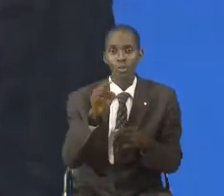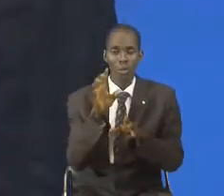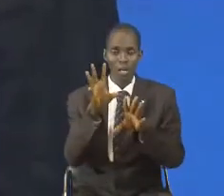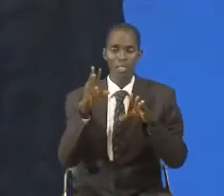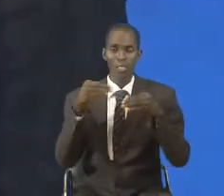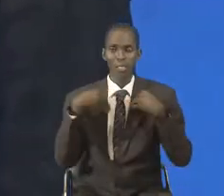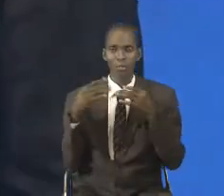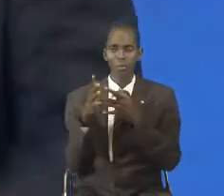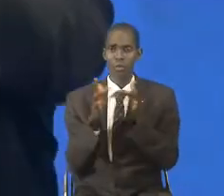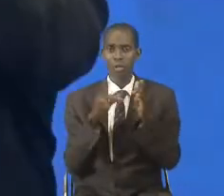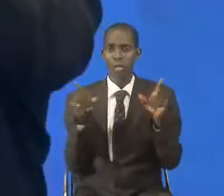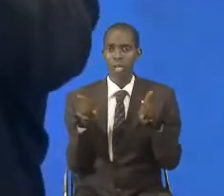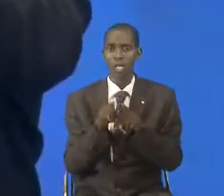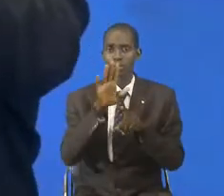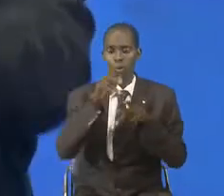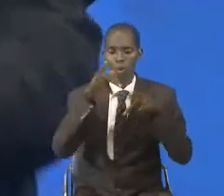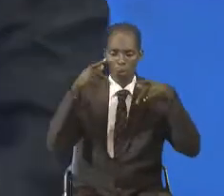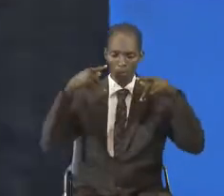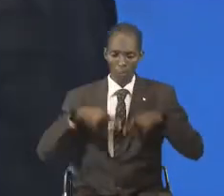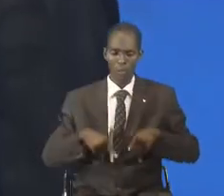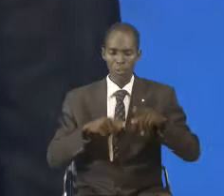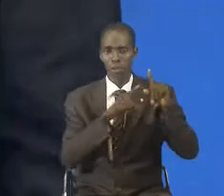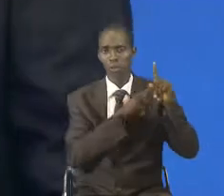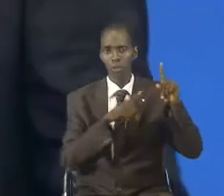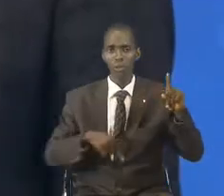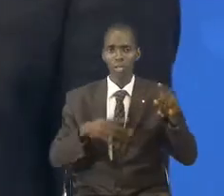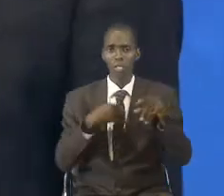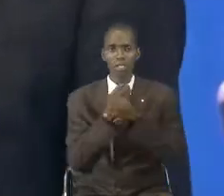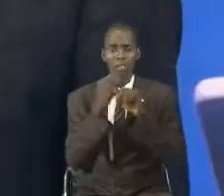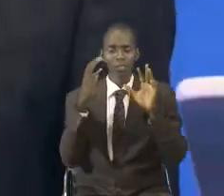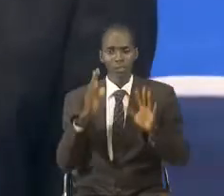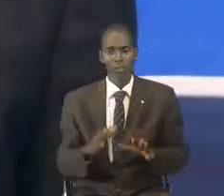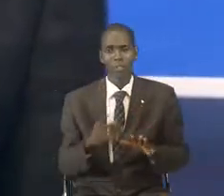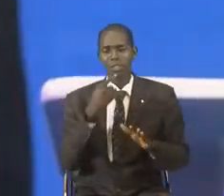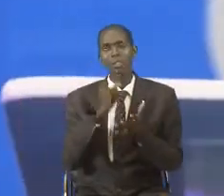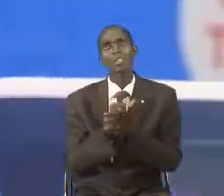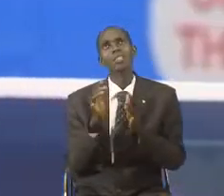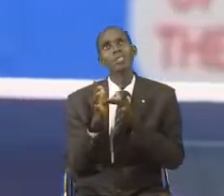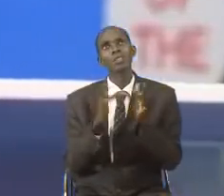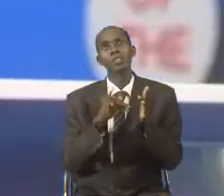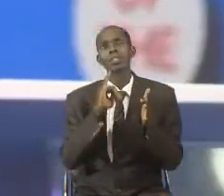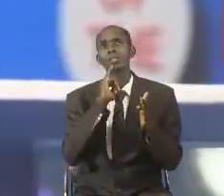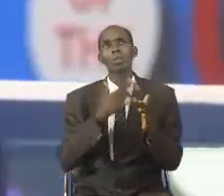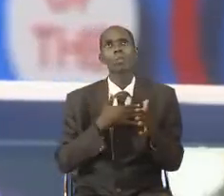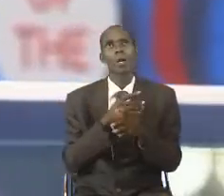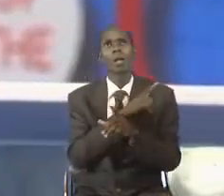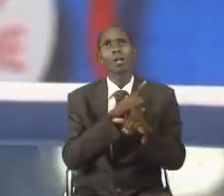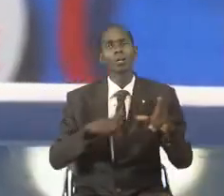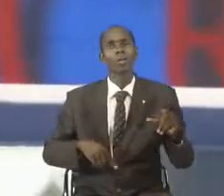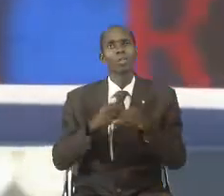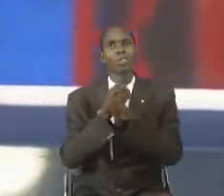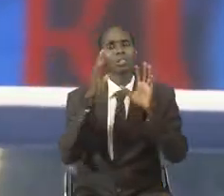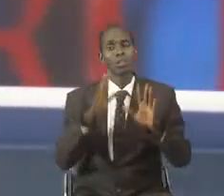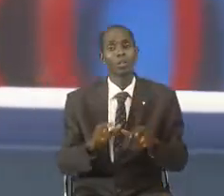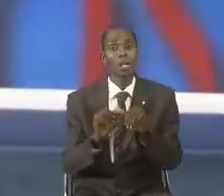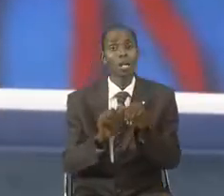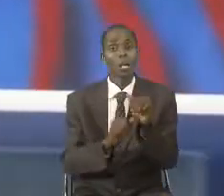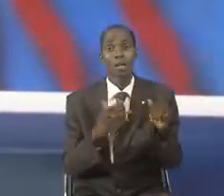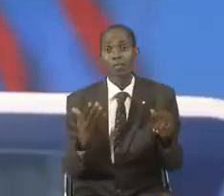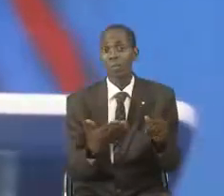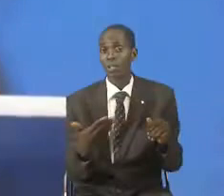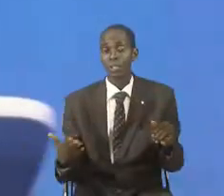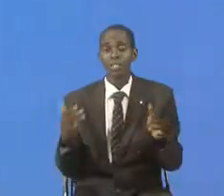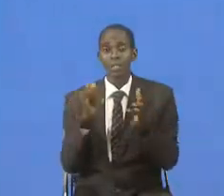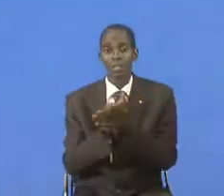ahead. When you receive Jesus Christ as your personal Savior, and when you say, he is my Lord, he